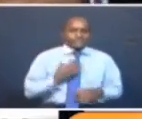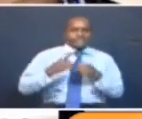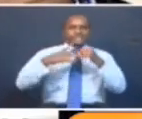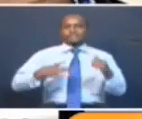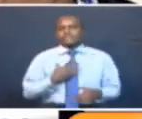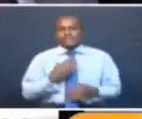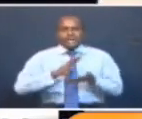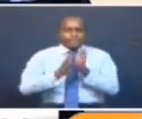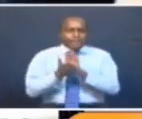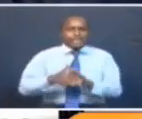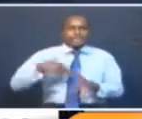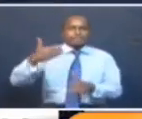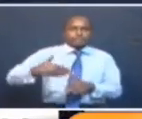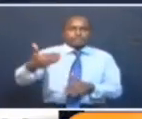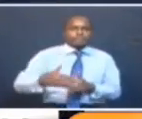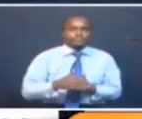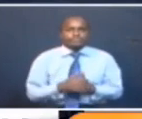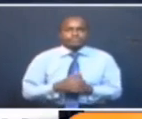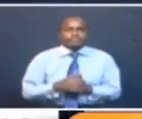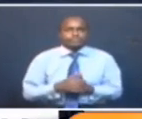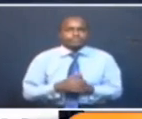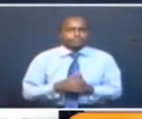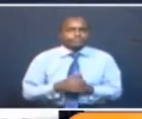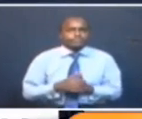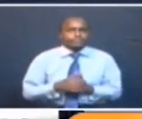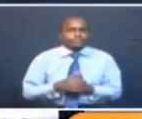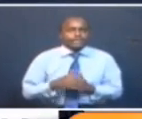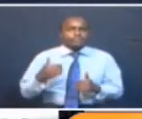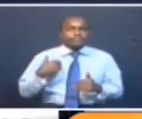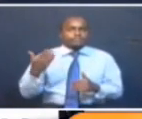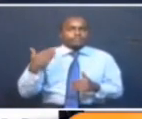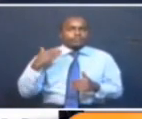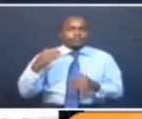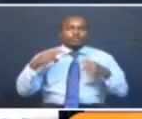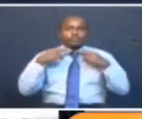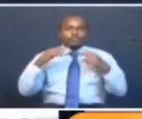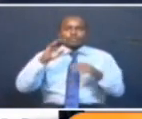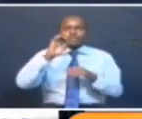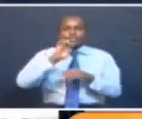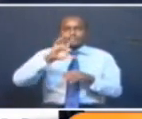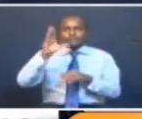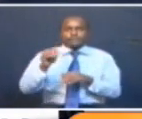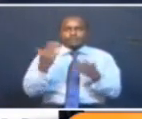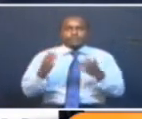synonymous. I've lived in colonial East Africa where there was 1 shilling.